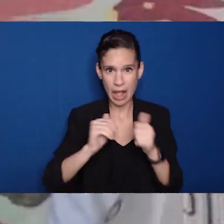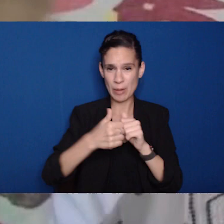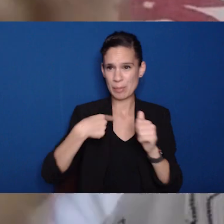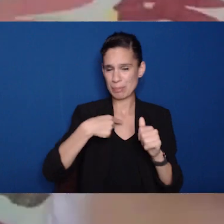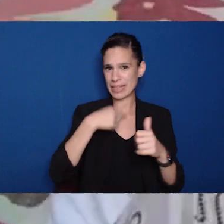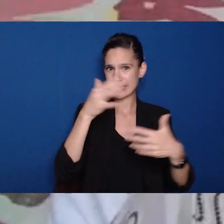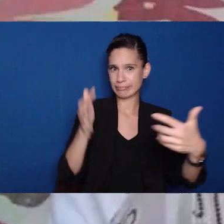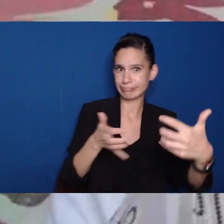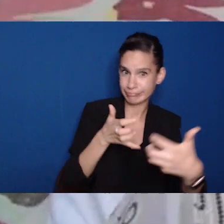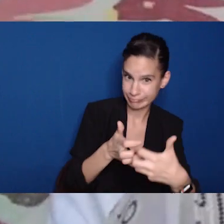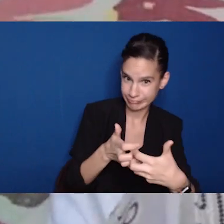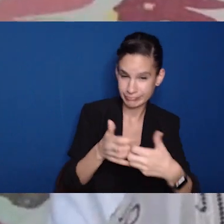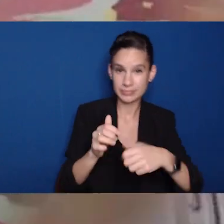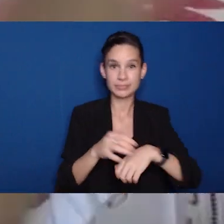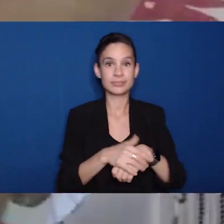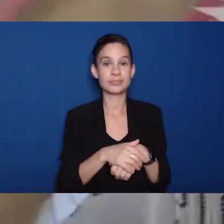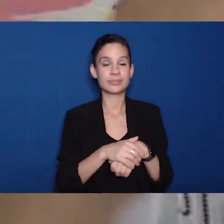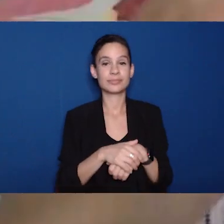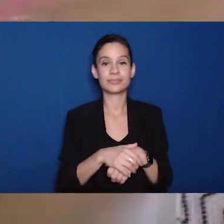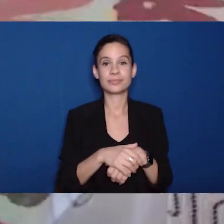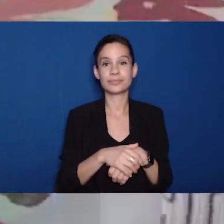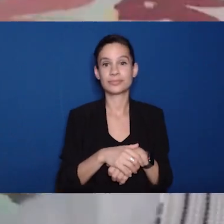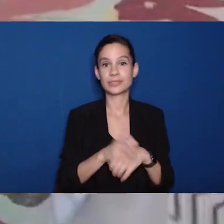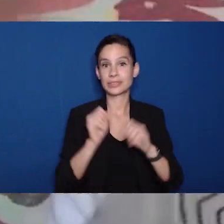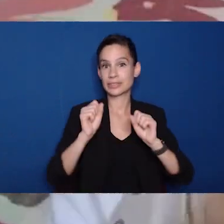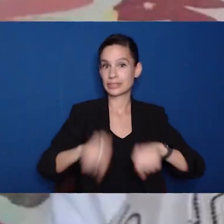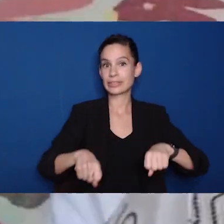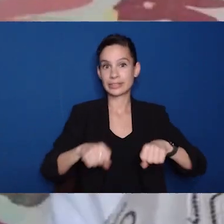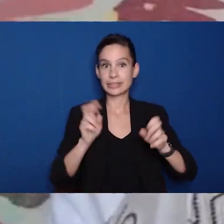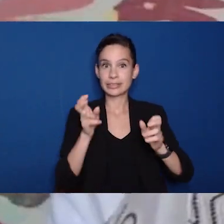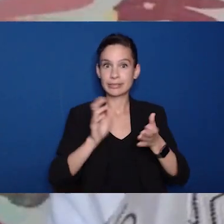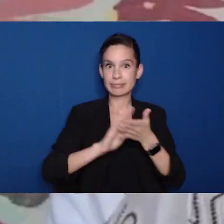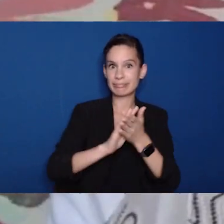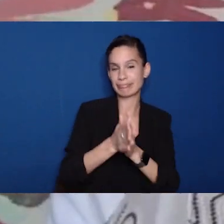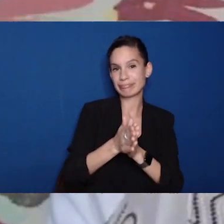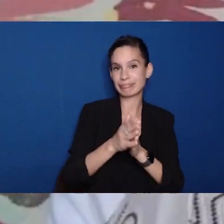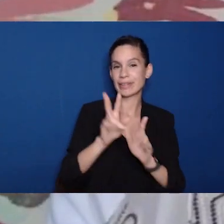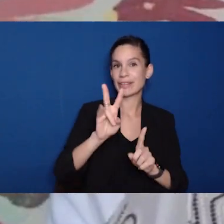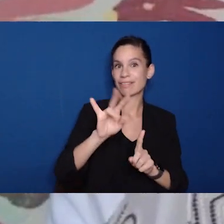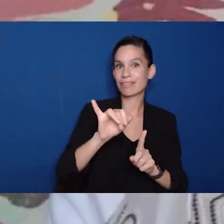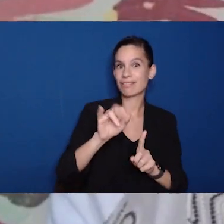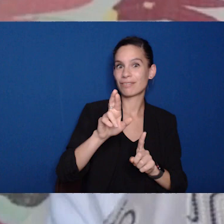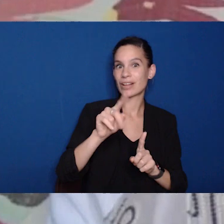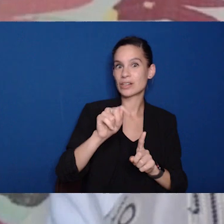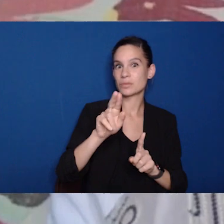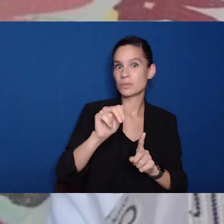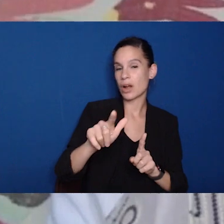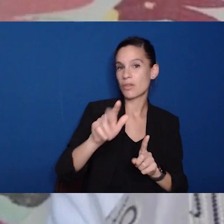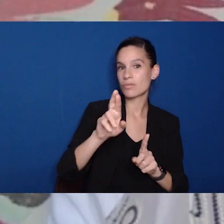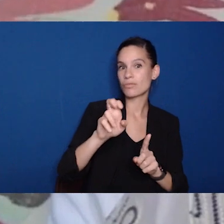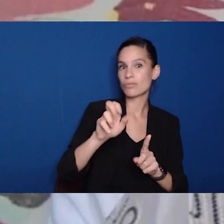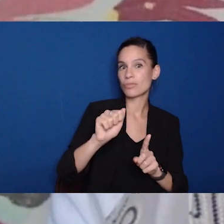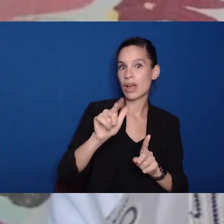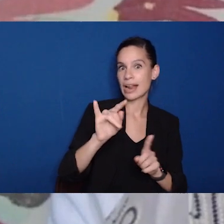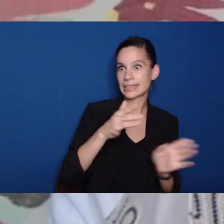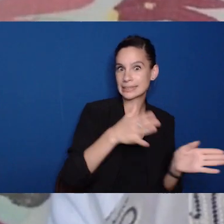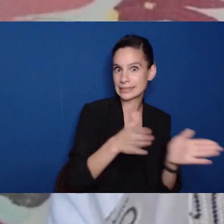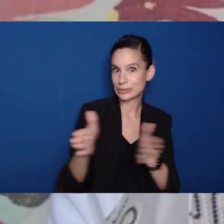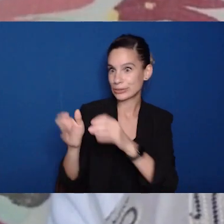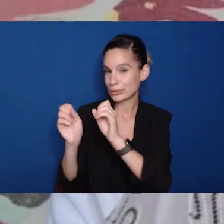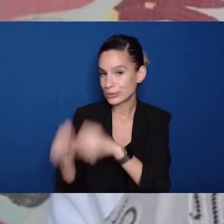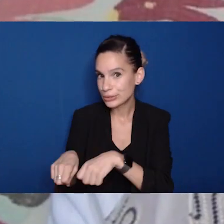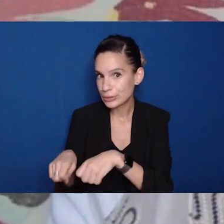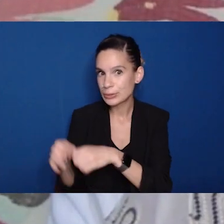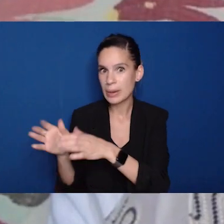ways you customize it, especially if it takes a direction that has more of a virtual reality piece to it as well. So I think there's